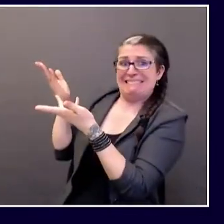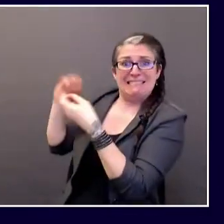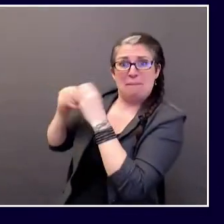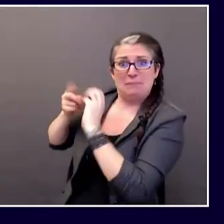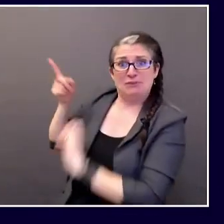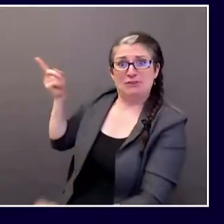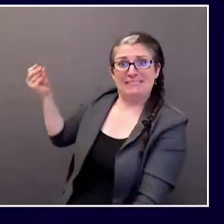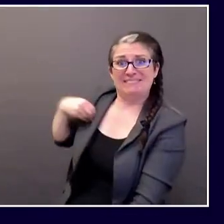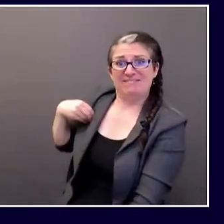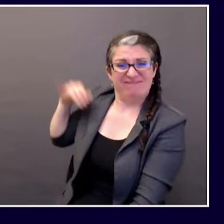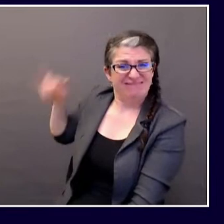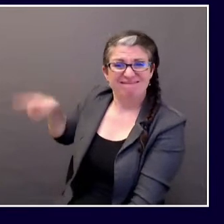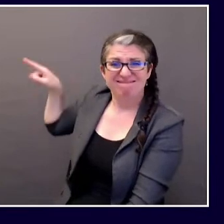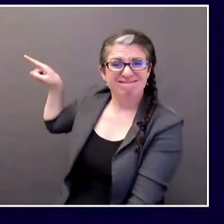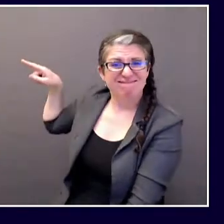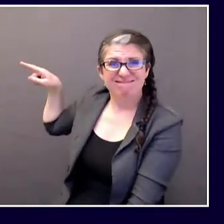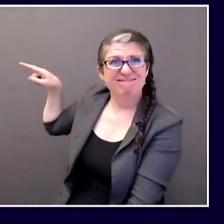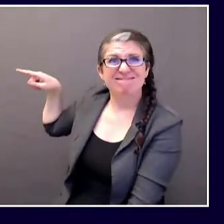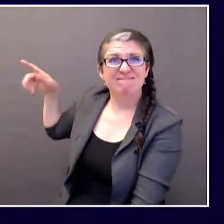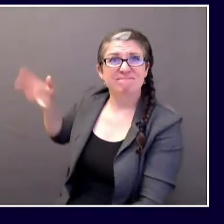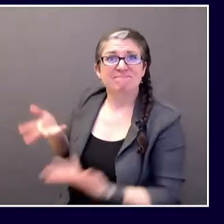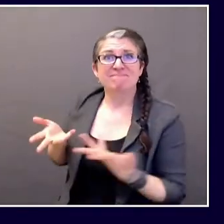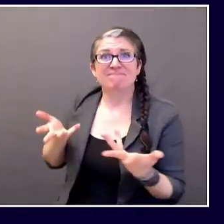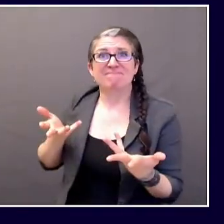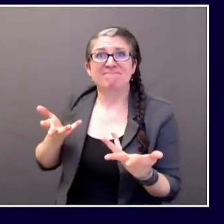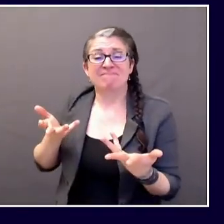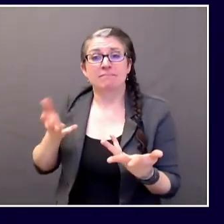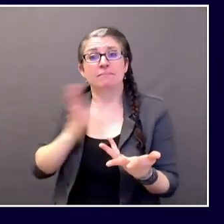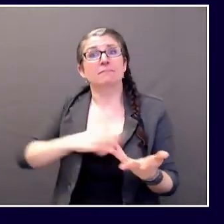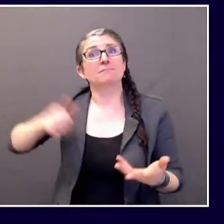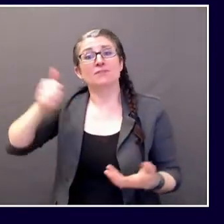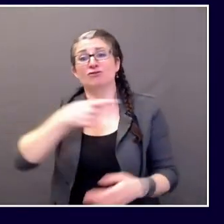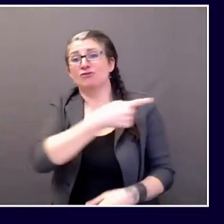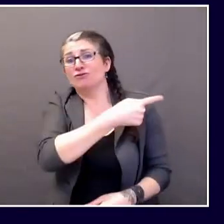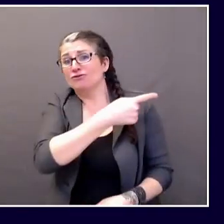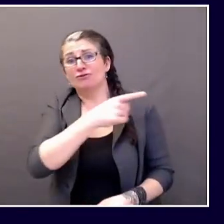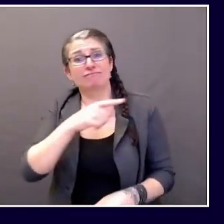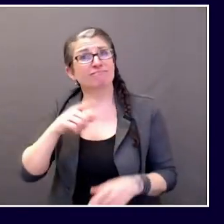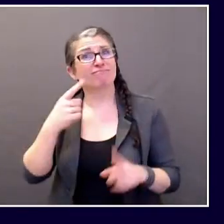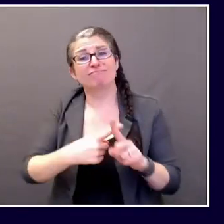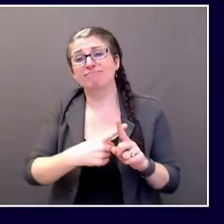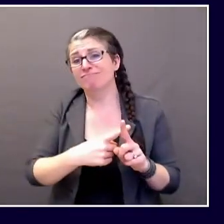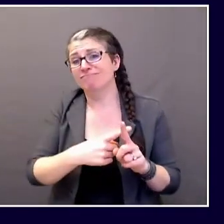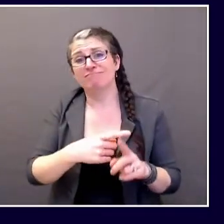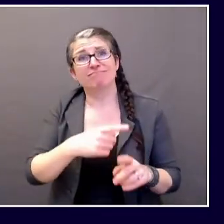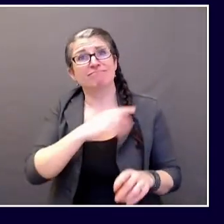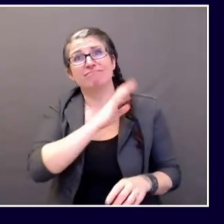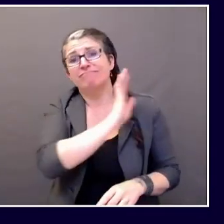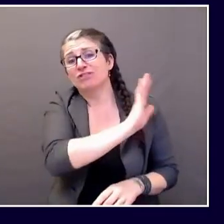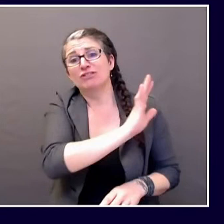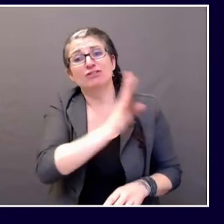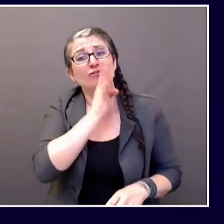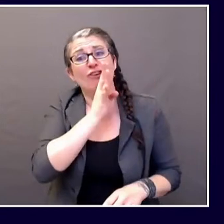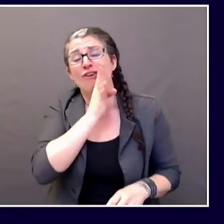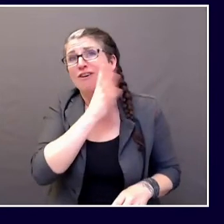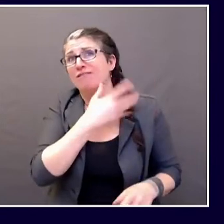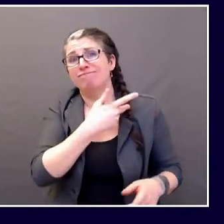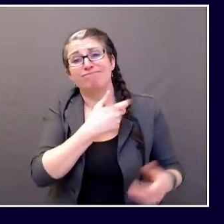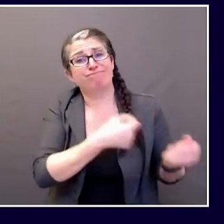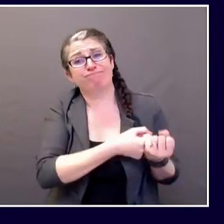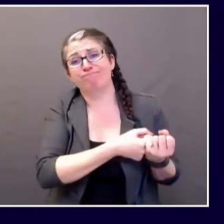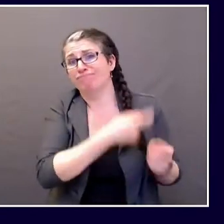supply is the prime determinant of speed. So thank you, Jessica. And thank you all for the questions this